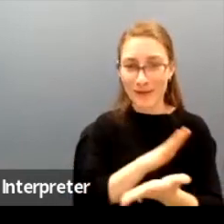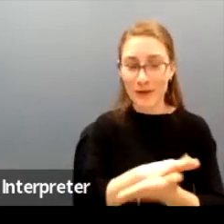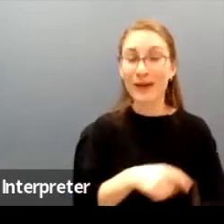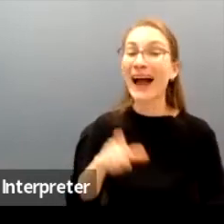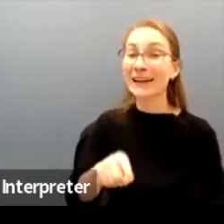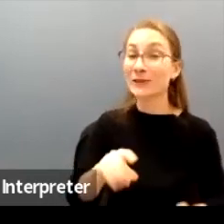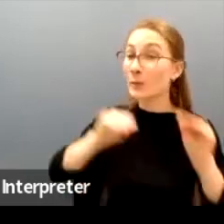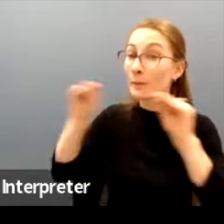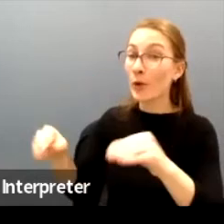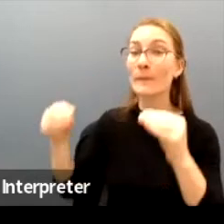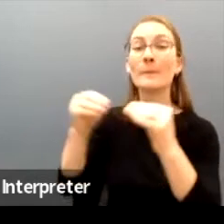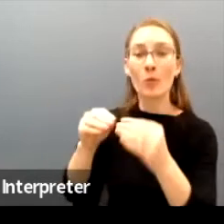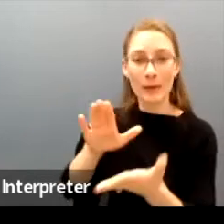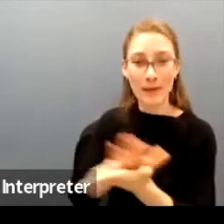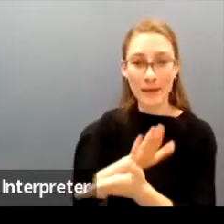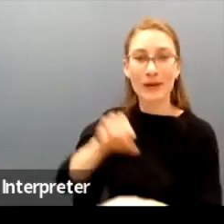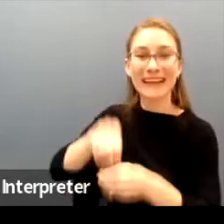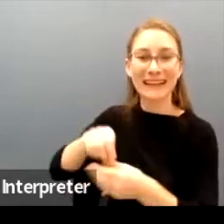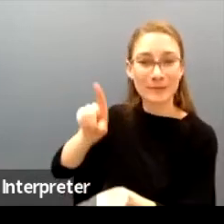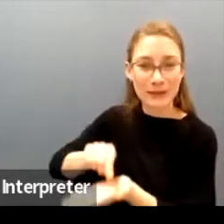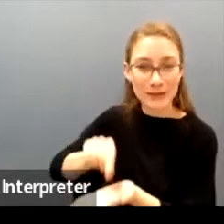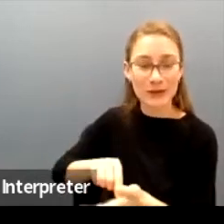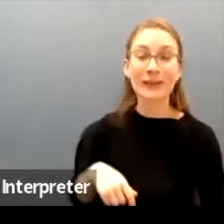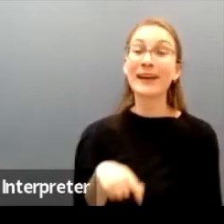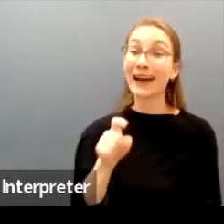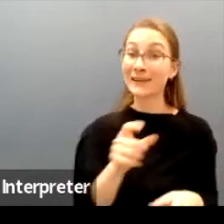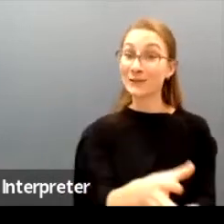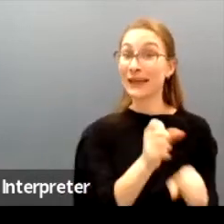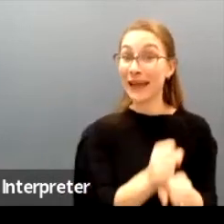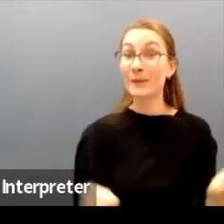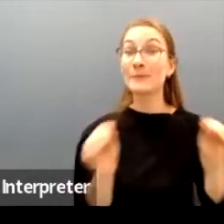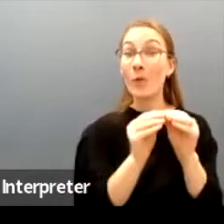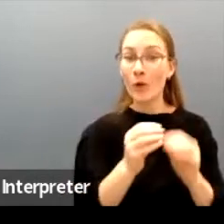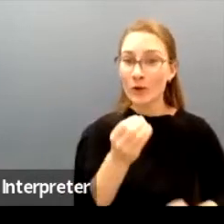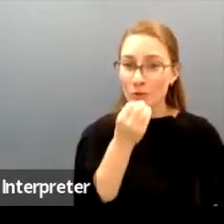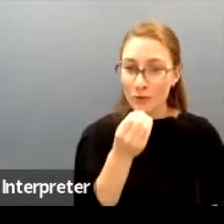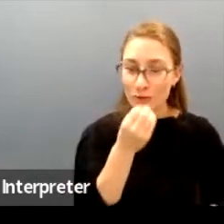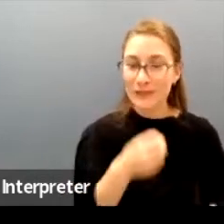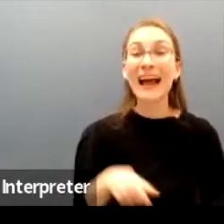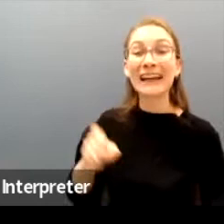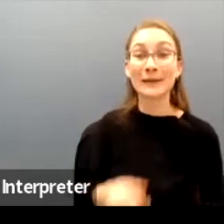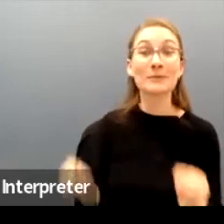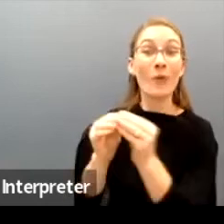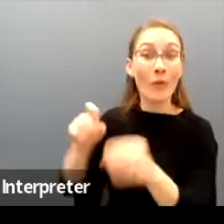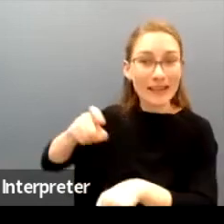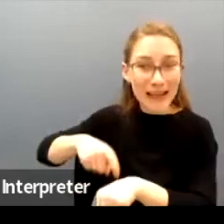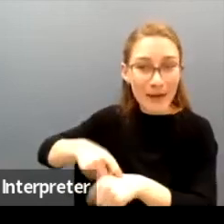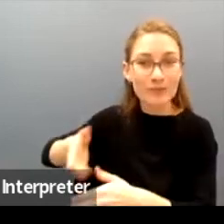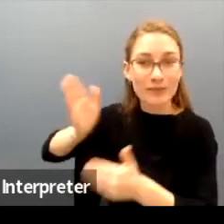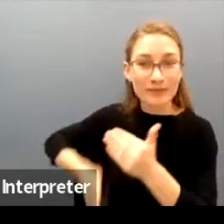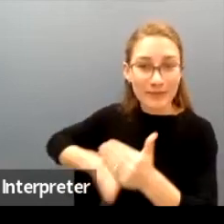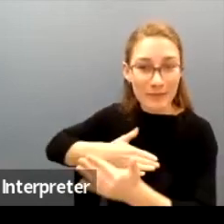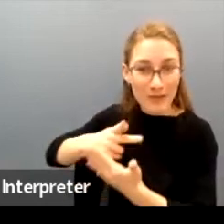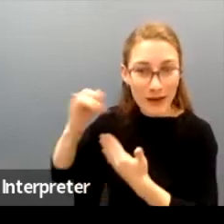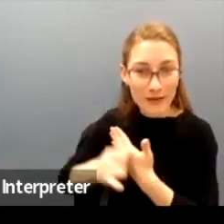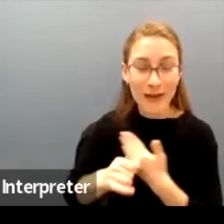do you know, more groceries, I need more time to finish a project. So more is more likely of a